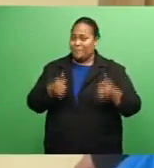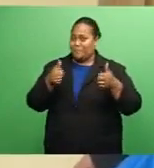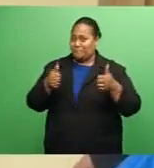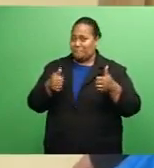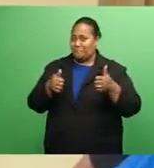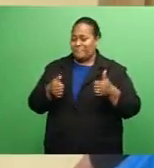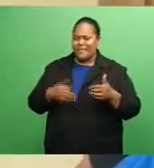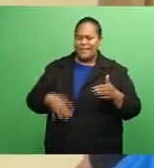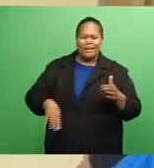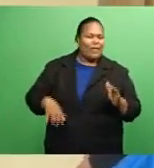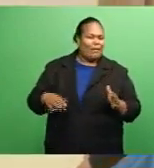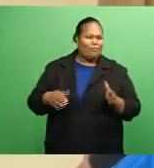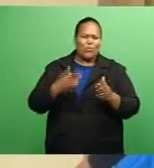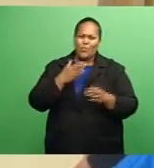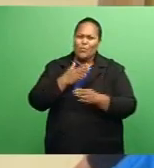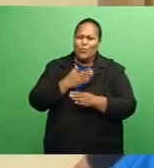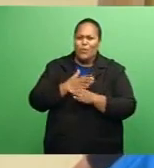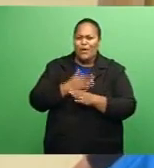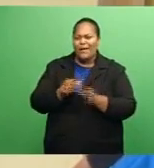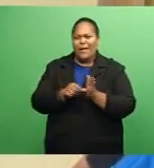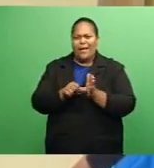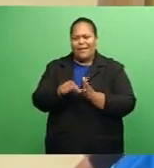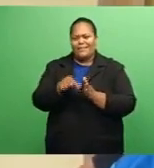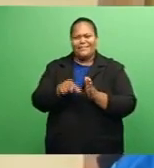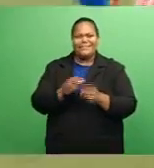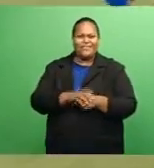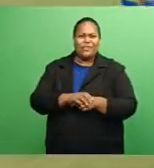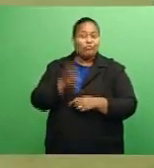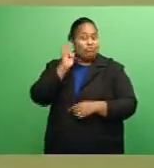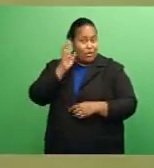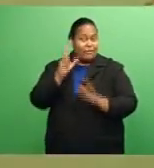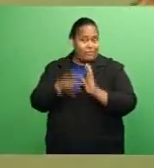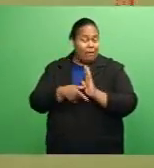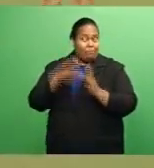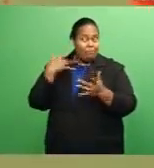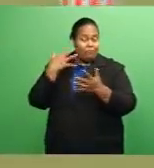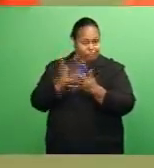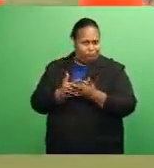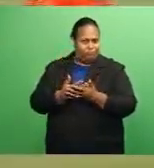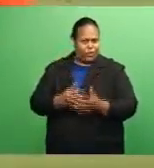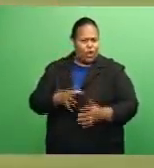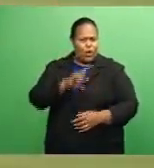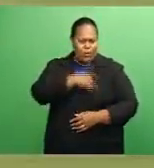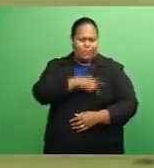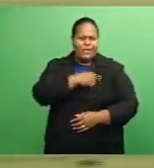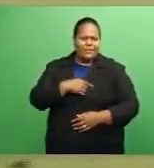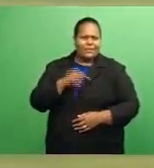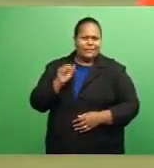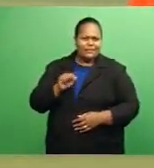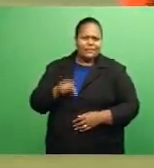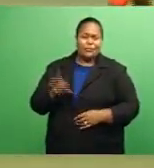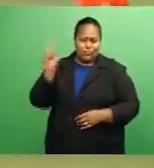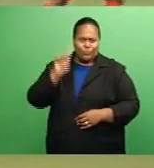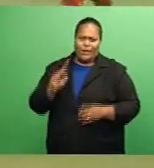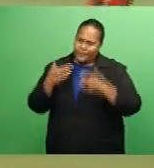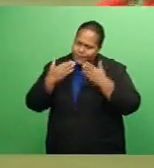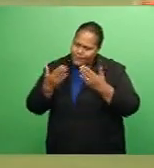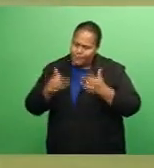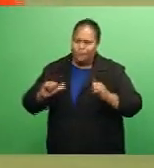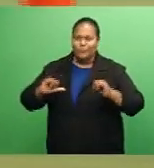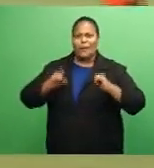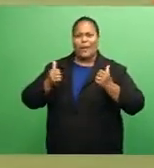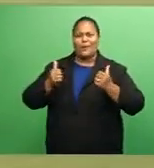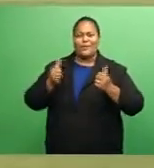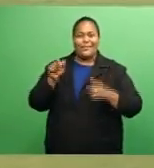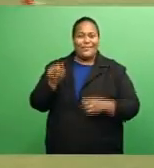worked hard for this win on the field for training time. So I think it has paid off today, and heads off to the boys. I'm proud of them.